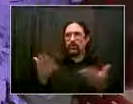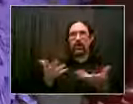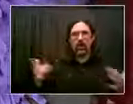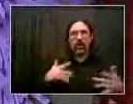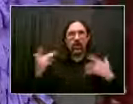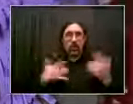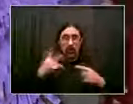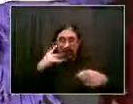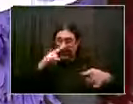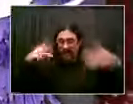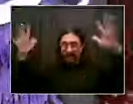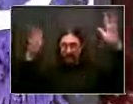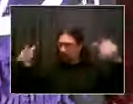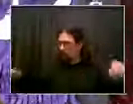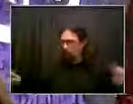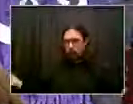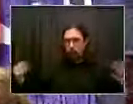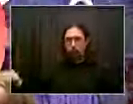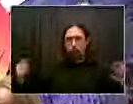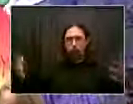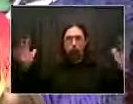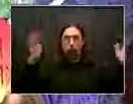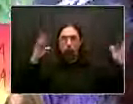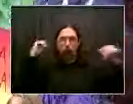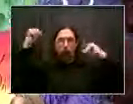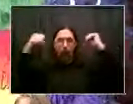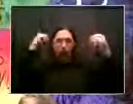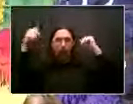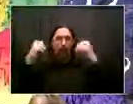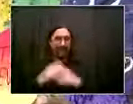noise? Yes.